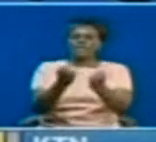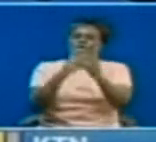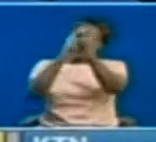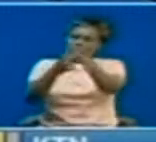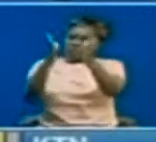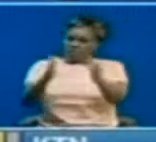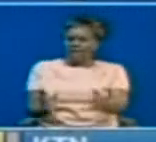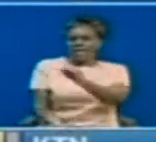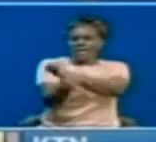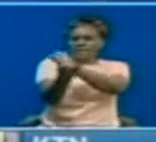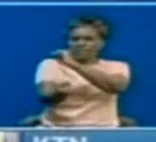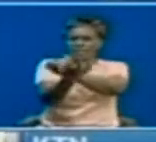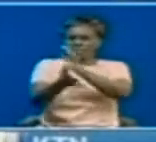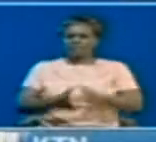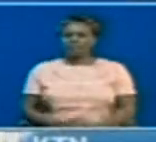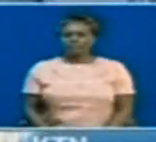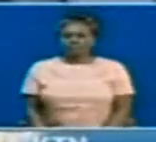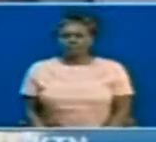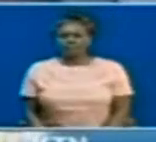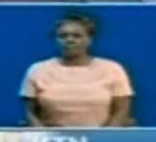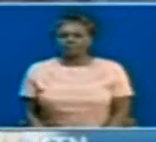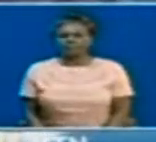Kitonga with the details.